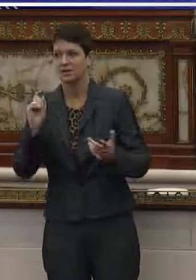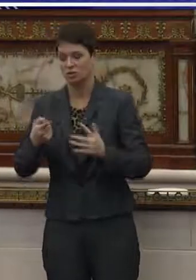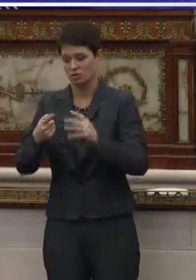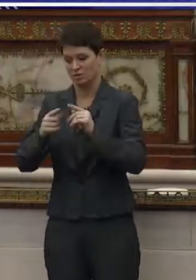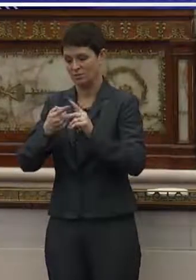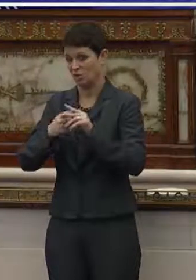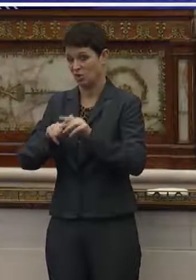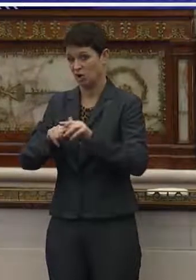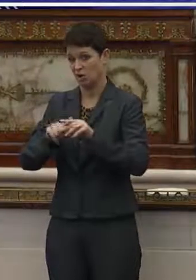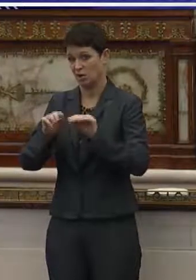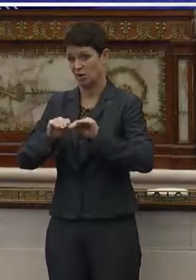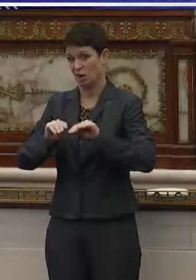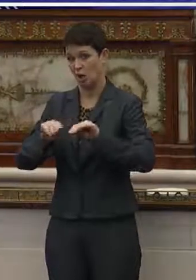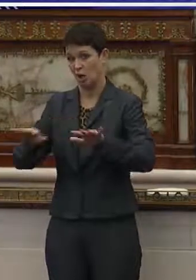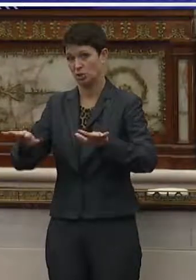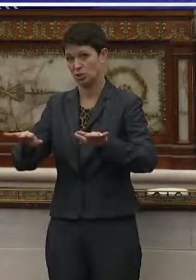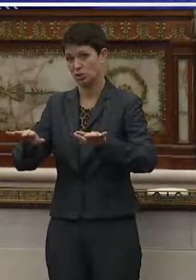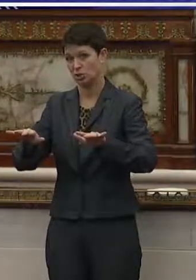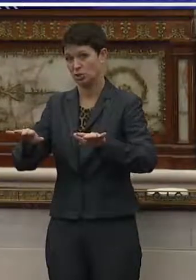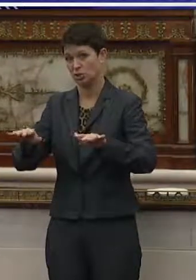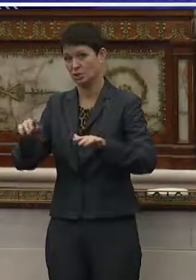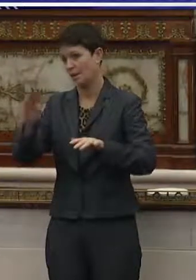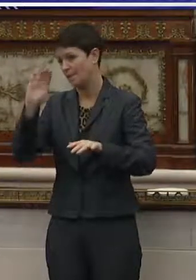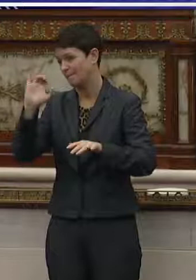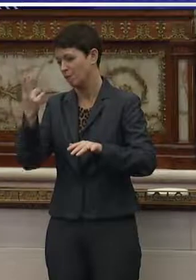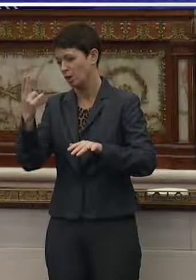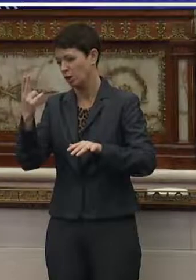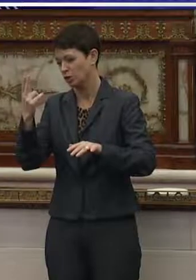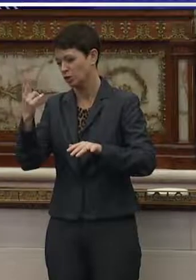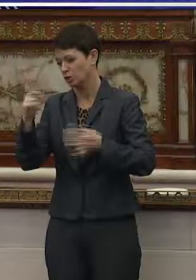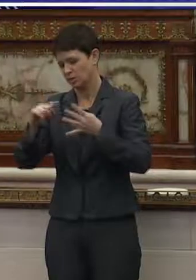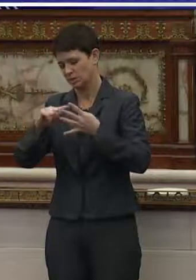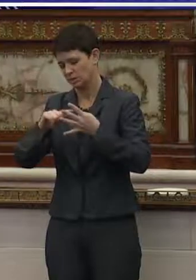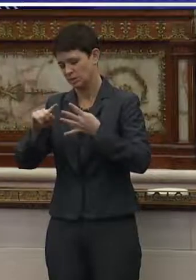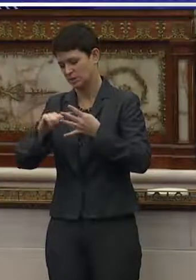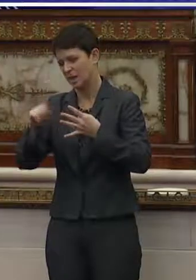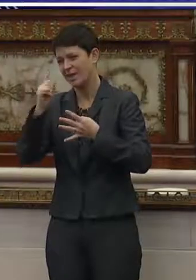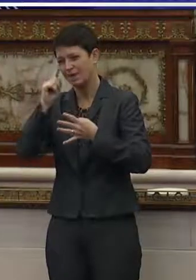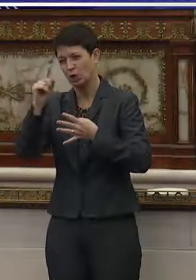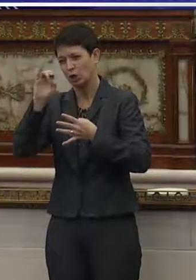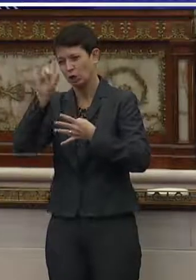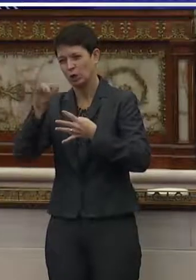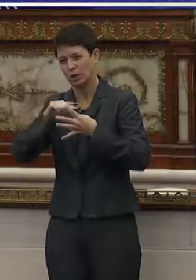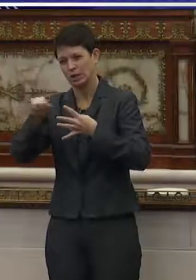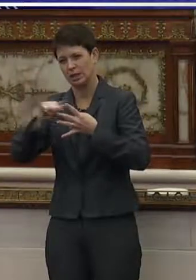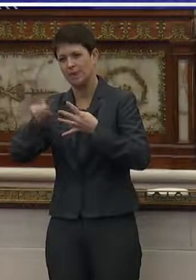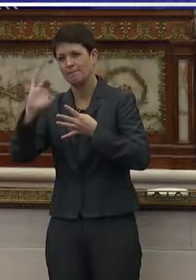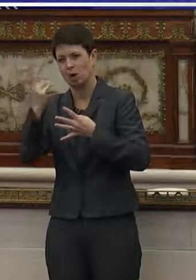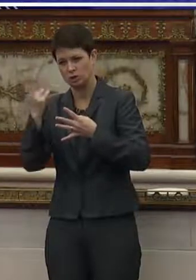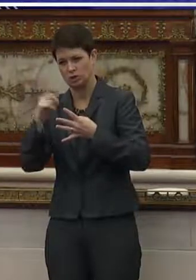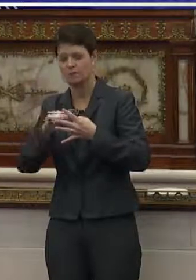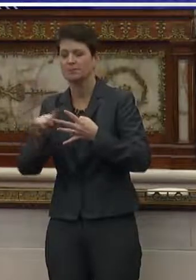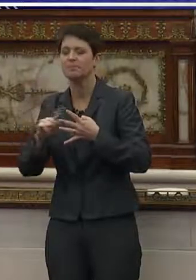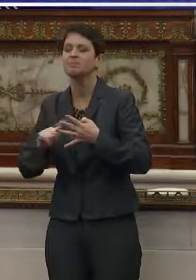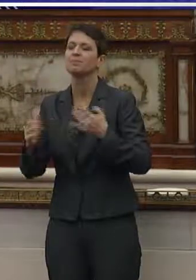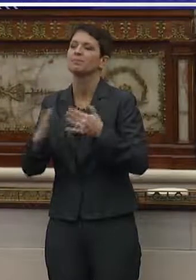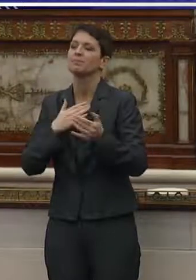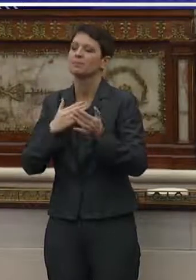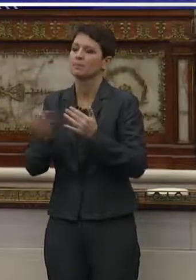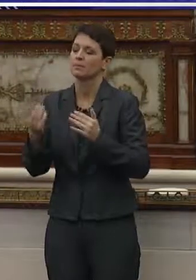launching. It's sometime in March. I forget exactly when. Hopefully in early March. But we're also,